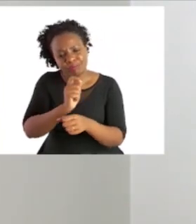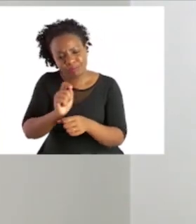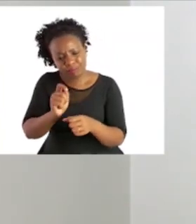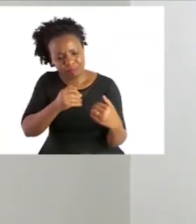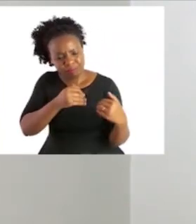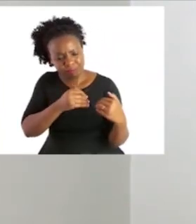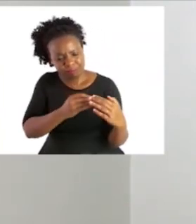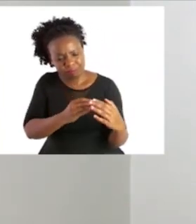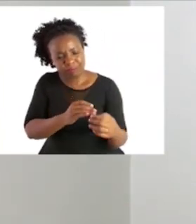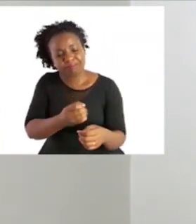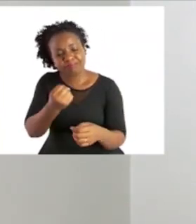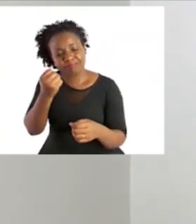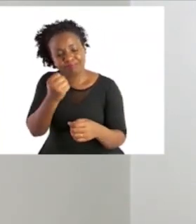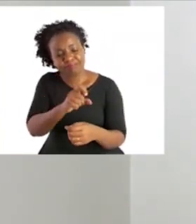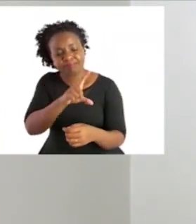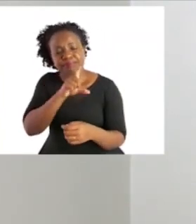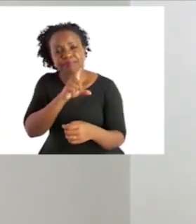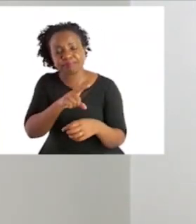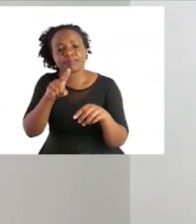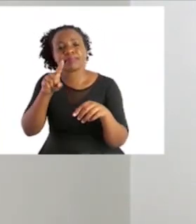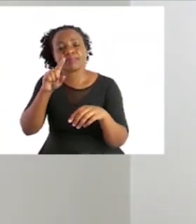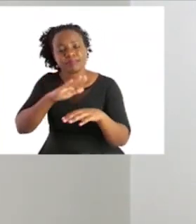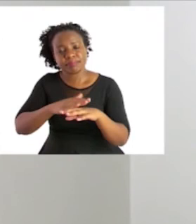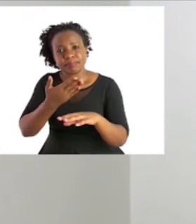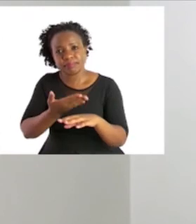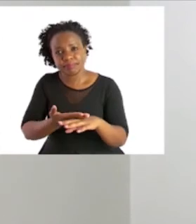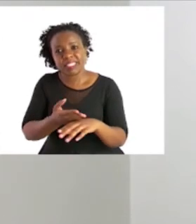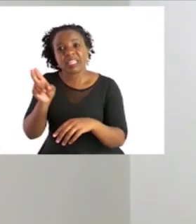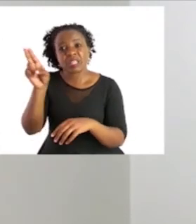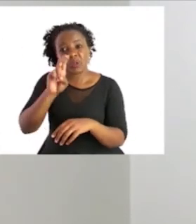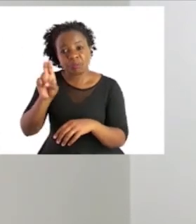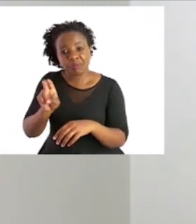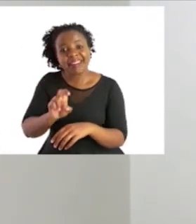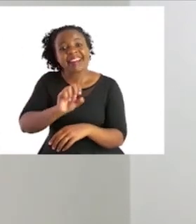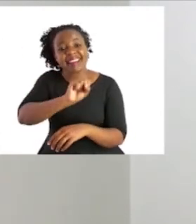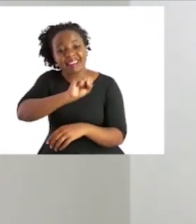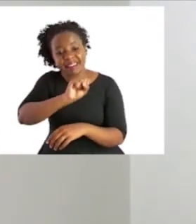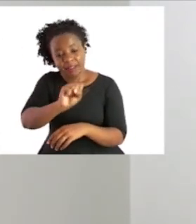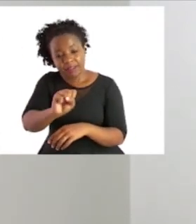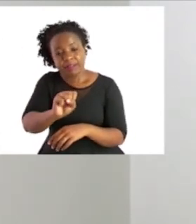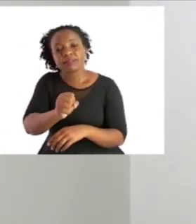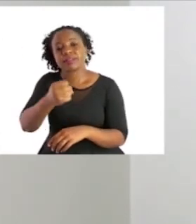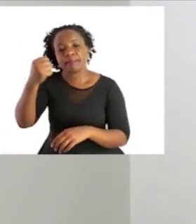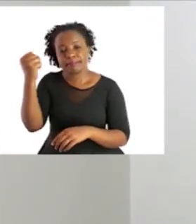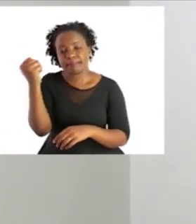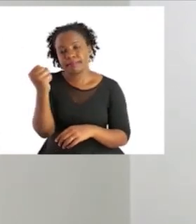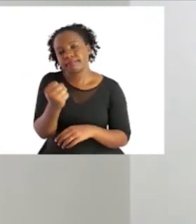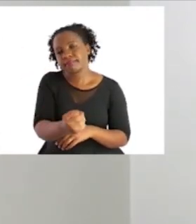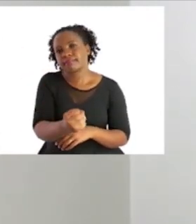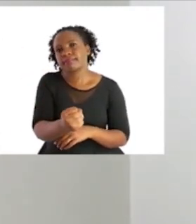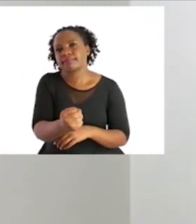letter. Like Swakopmund, which is a town, we write it beginning with